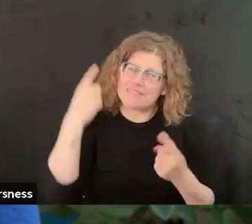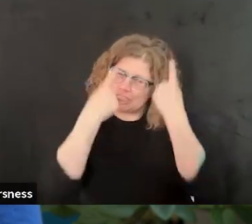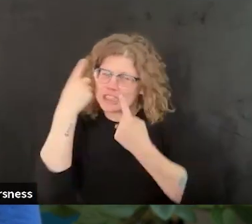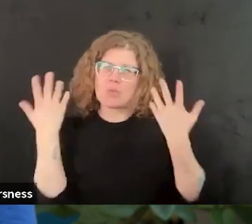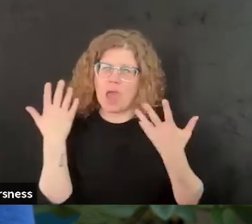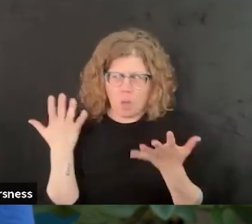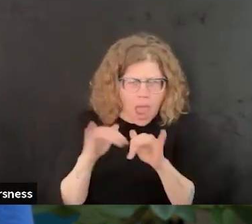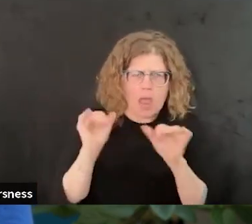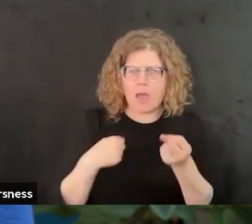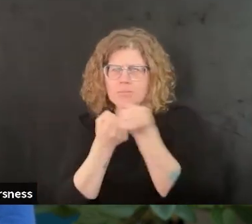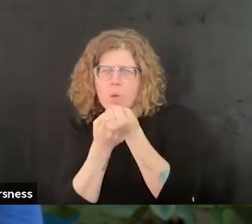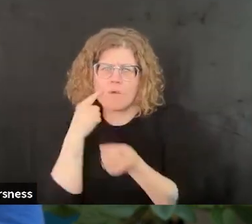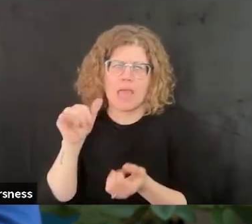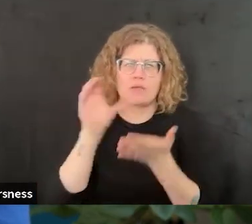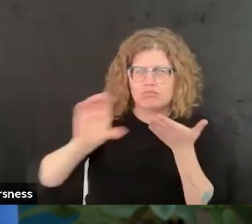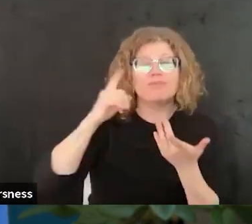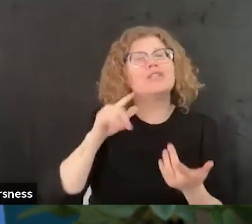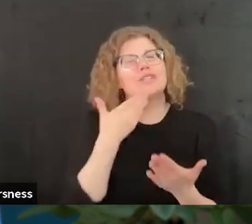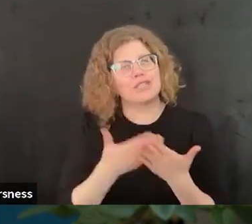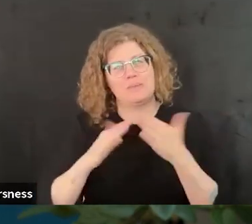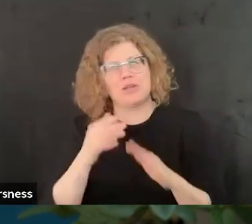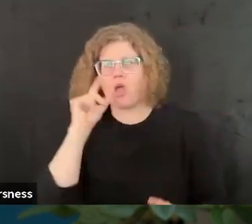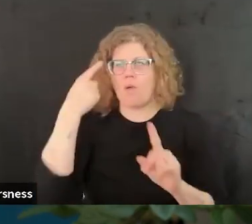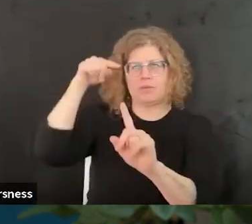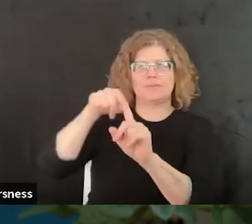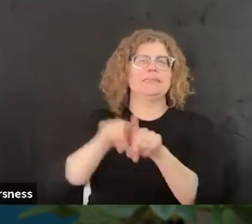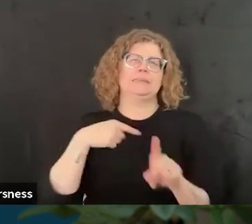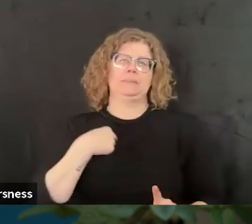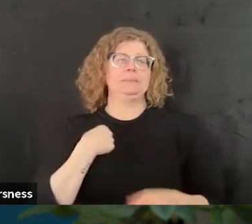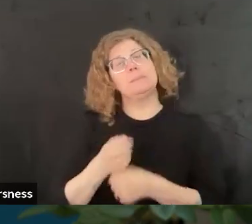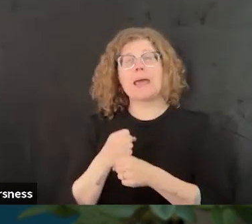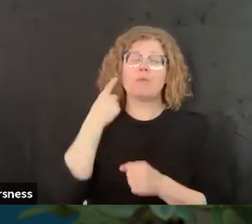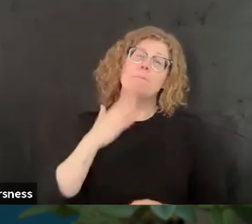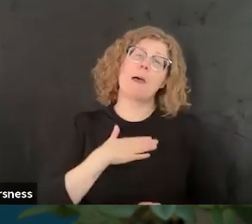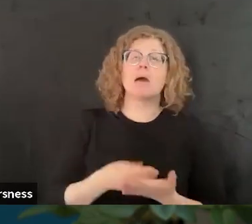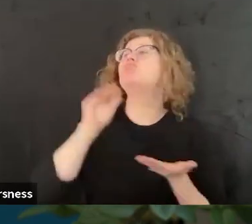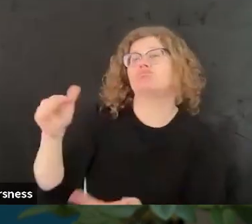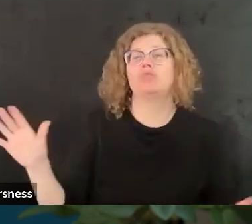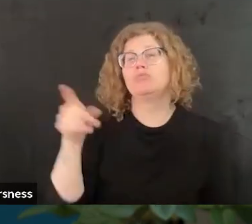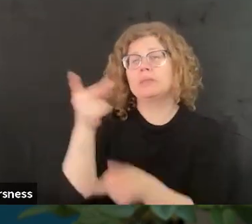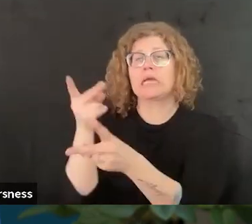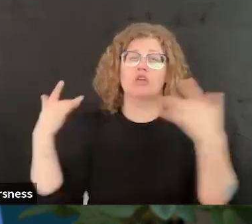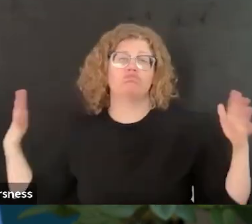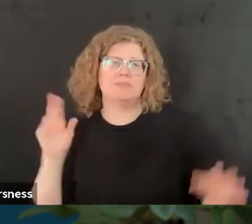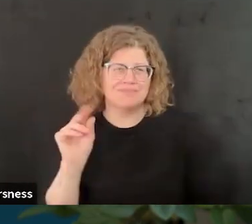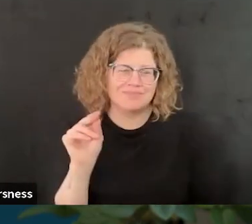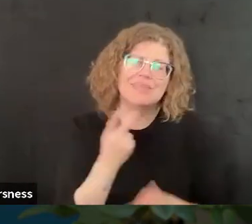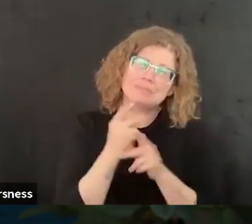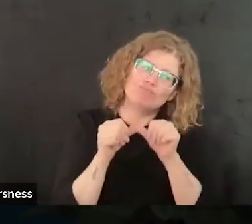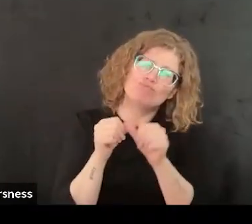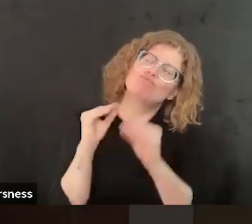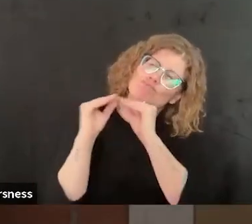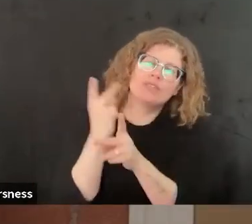being a good community association member, not just dumping like the hard part of the project, which is the